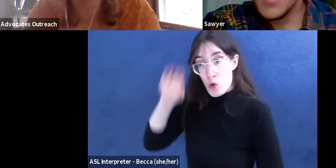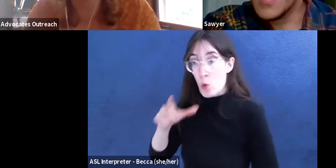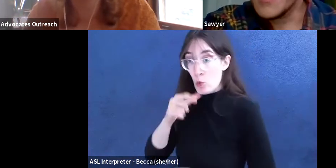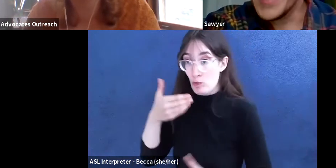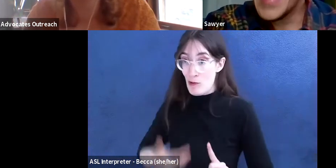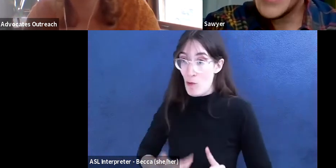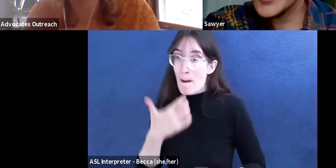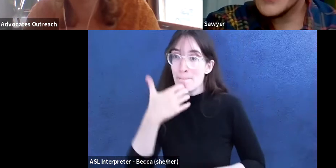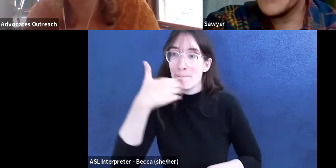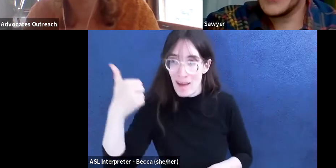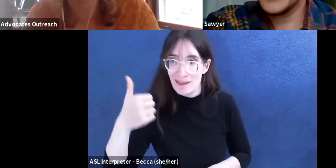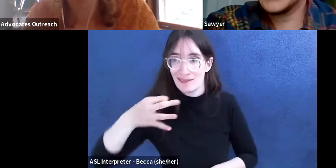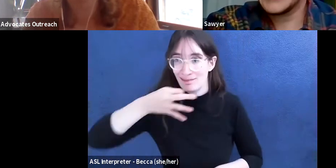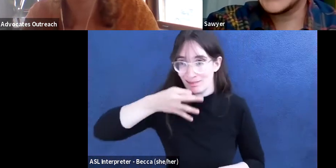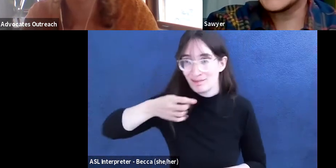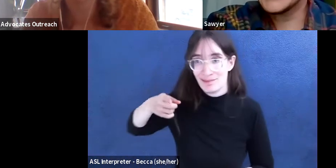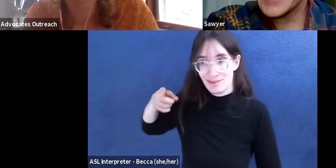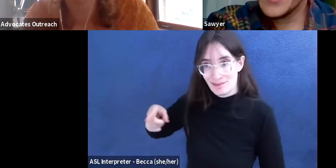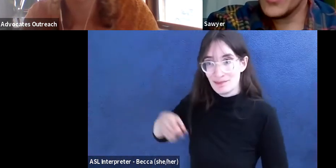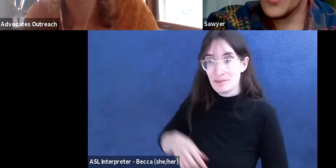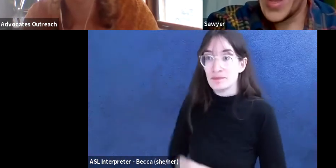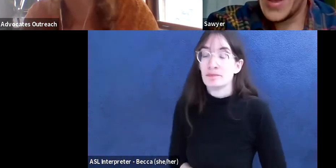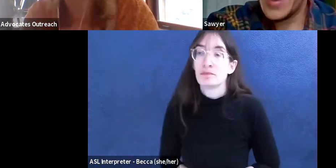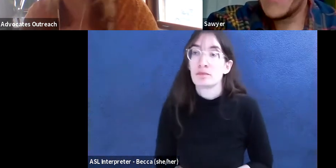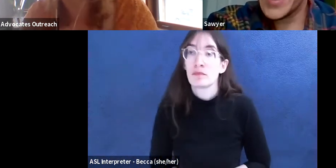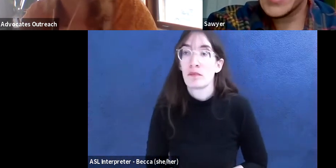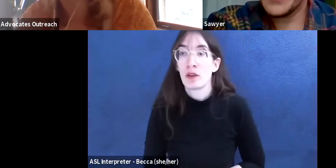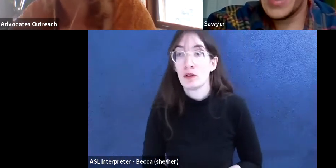So I want to stop. I know I kind of just like